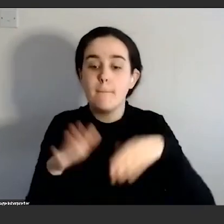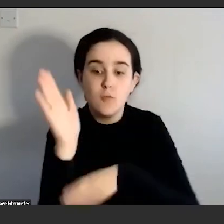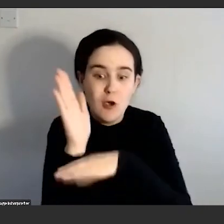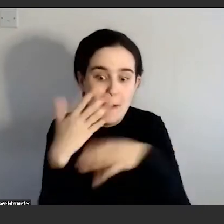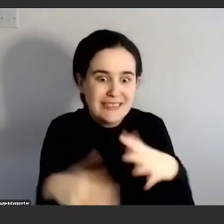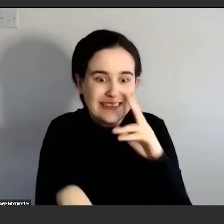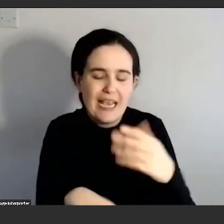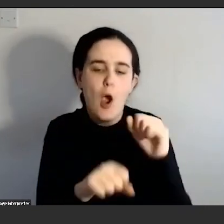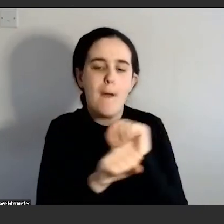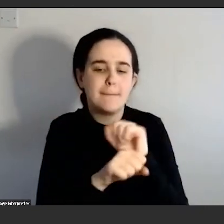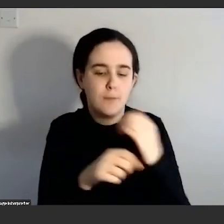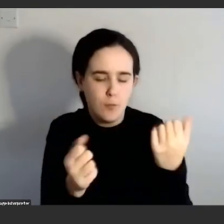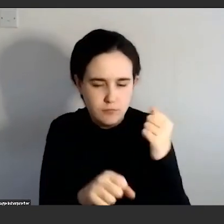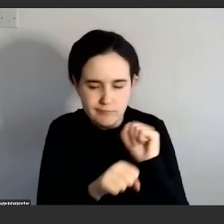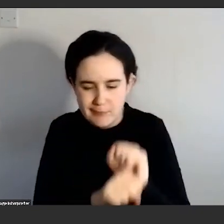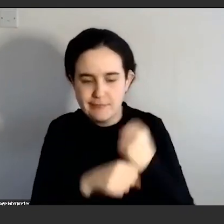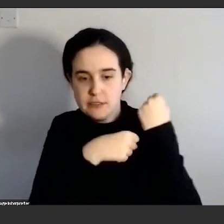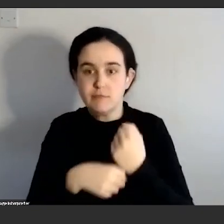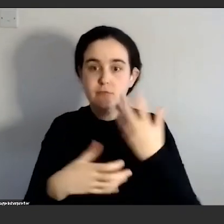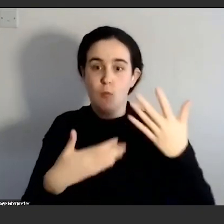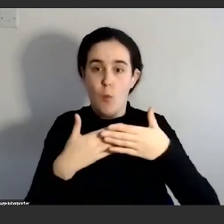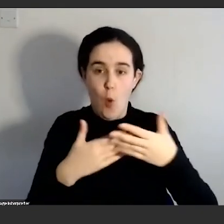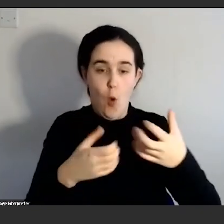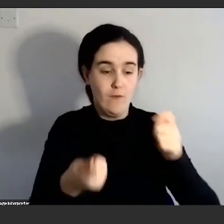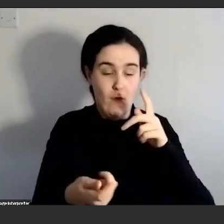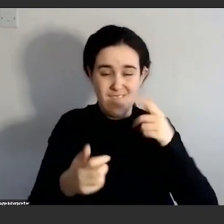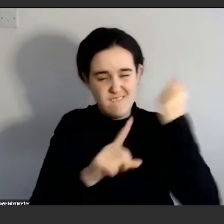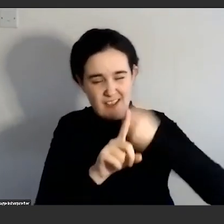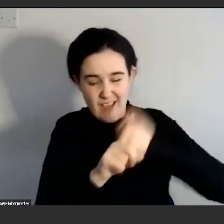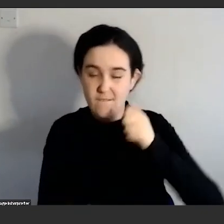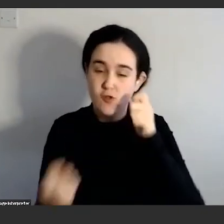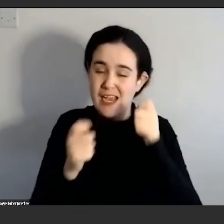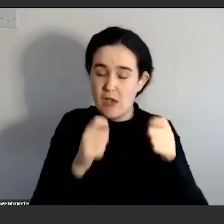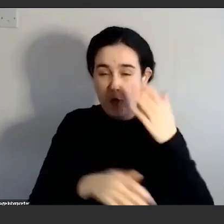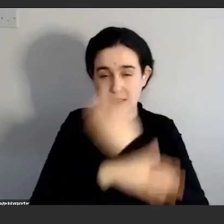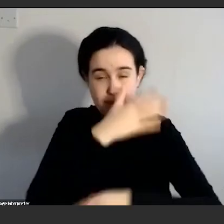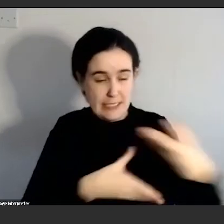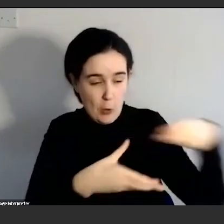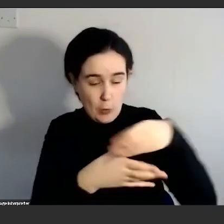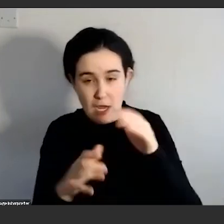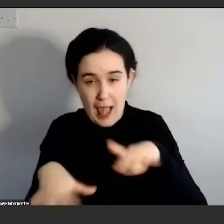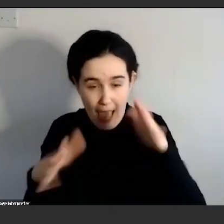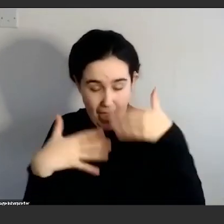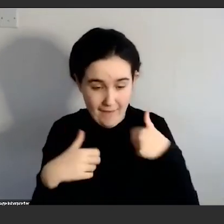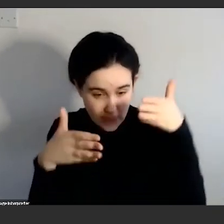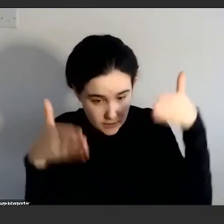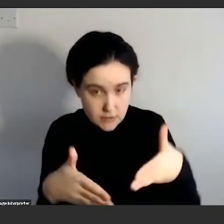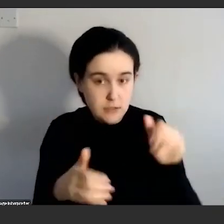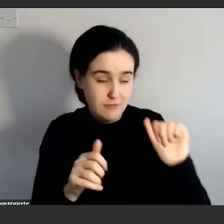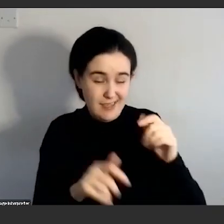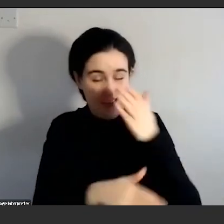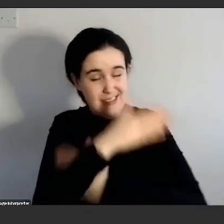Disability Alliance, working with OPDs around the world, including the Ghana Federation, Chris, I know, and with Ministry of Health,